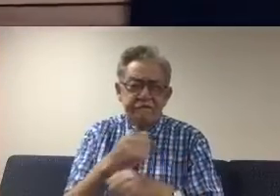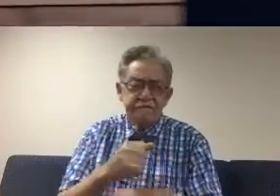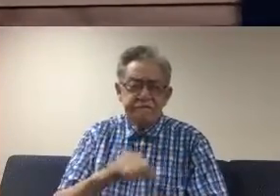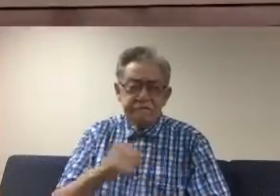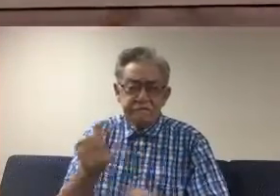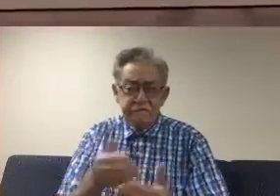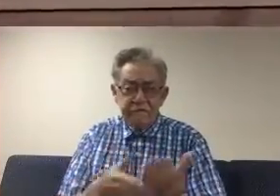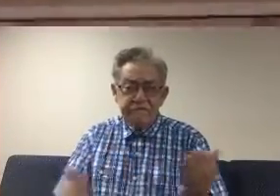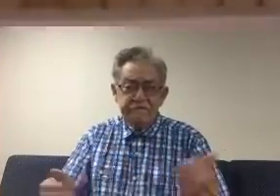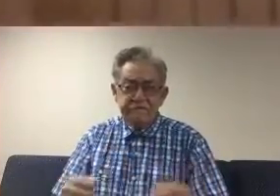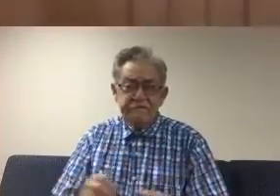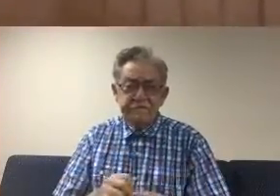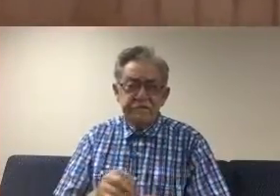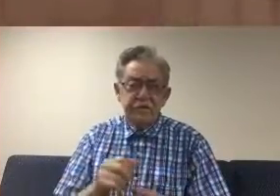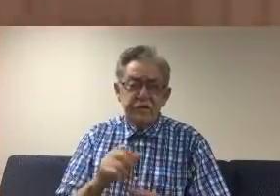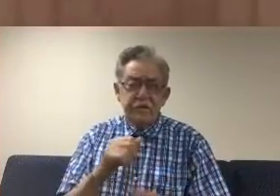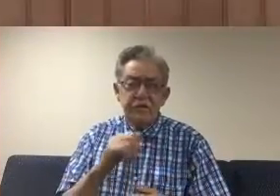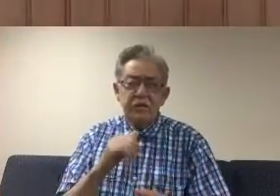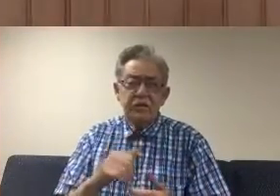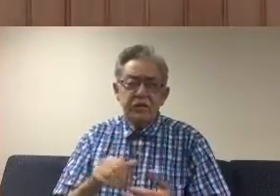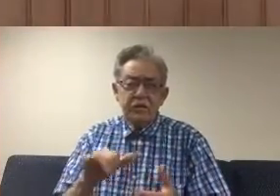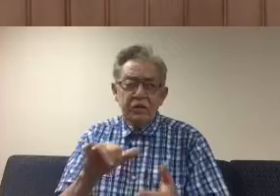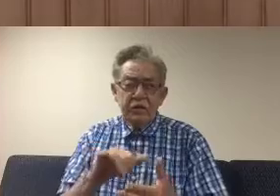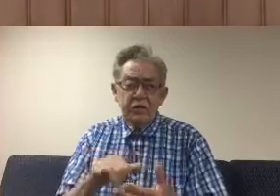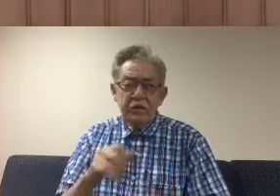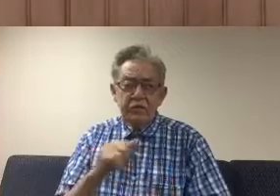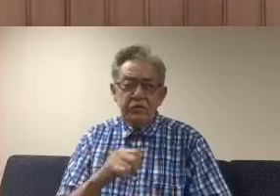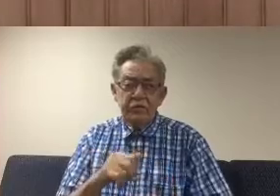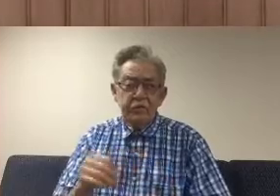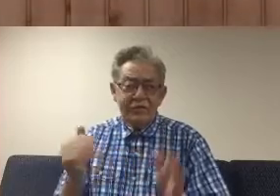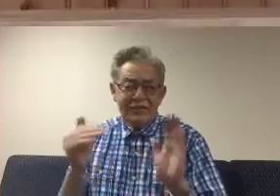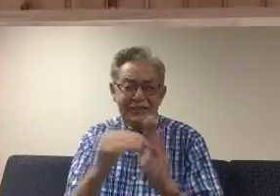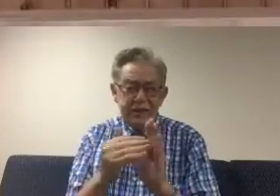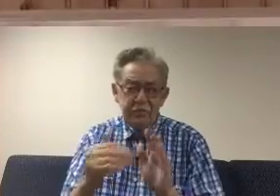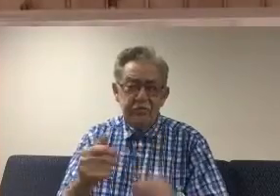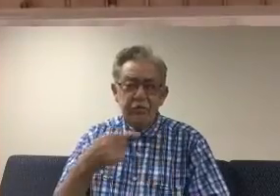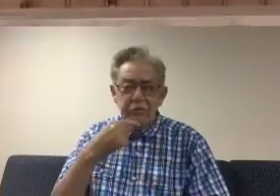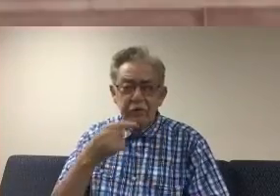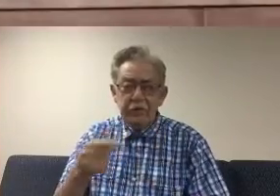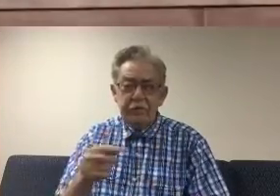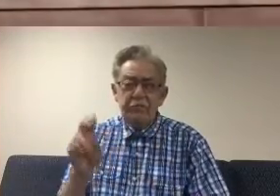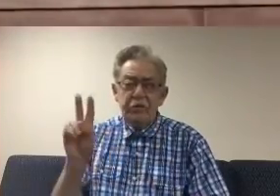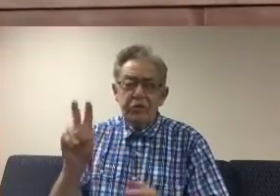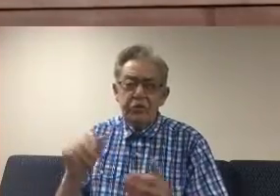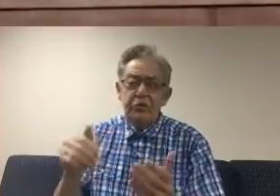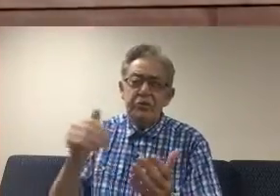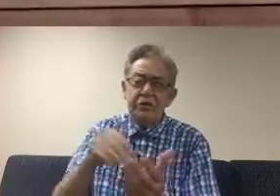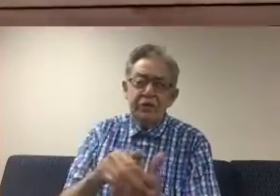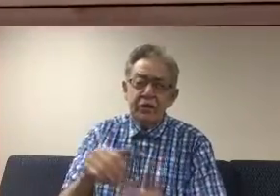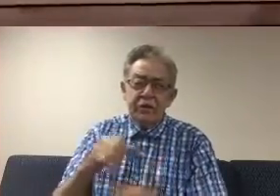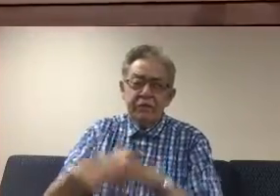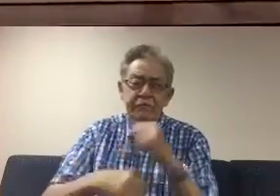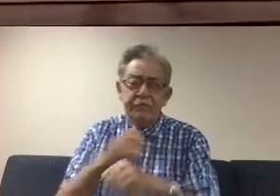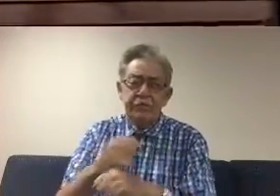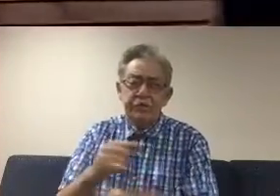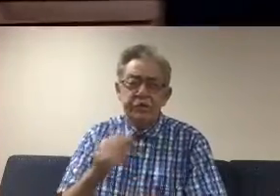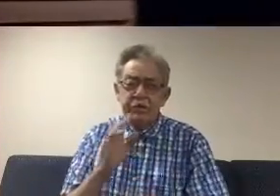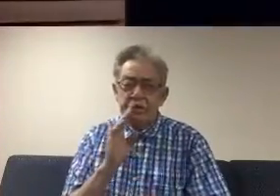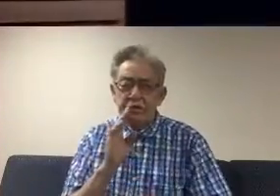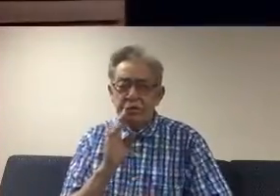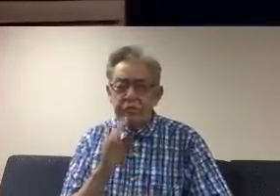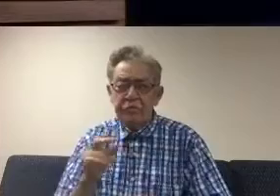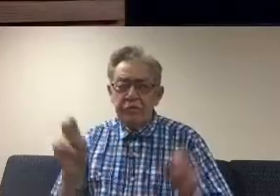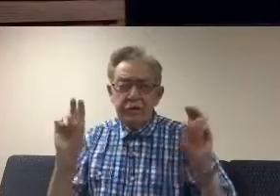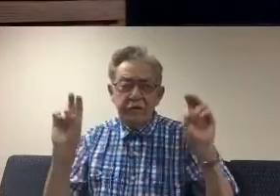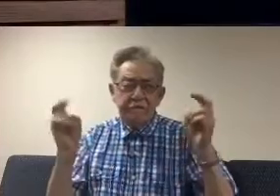that is a redefinition of what we have said for 2,000 years. And so trying to be woke, and we're